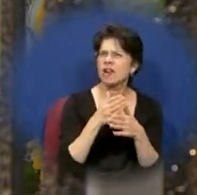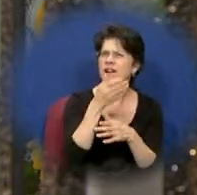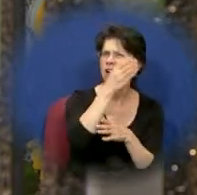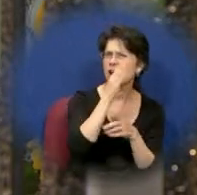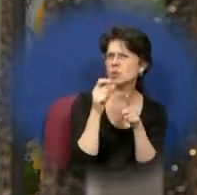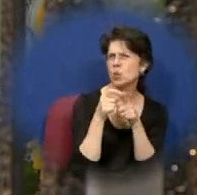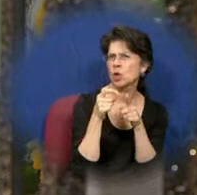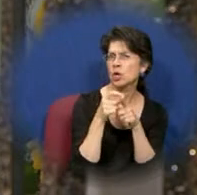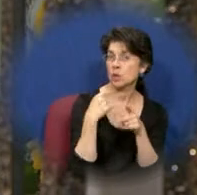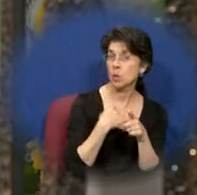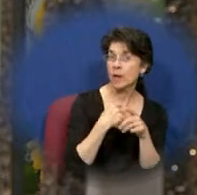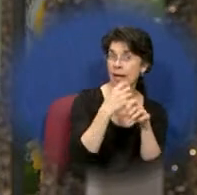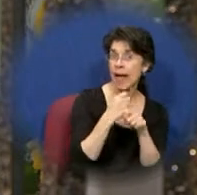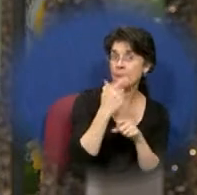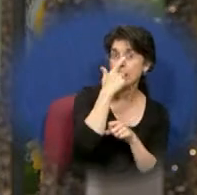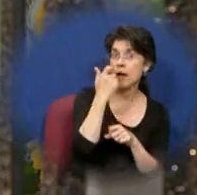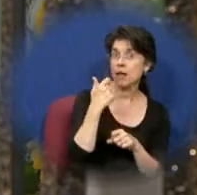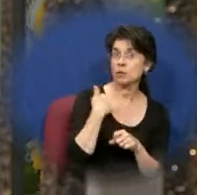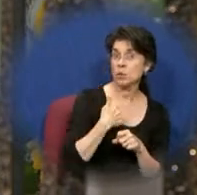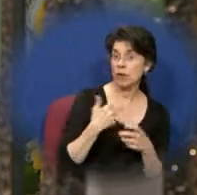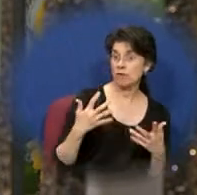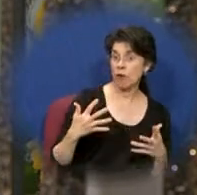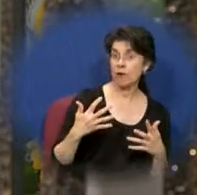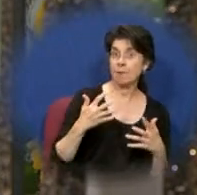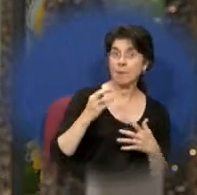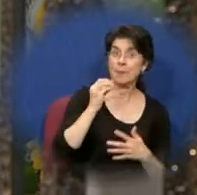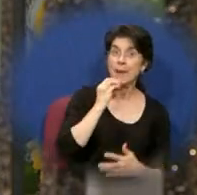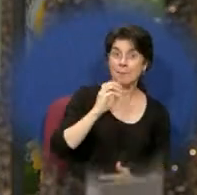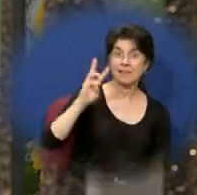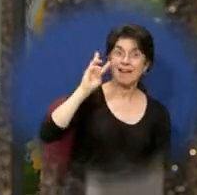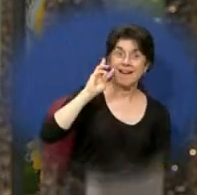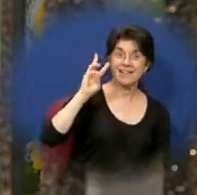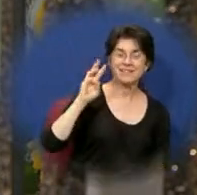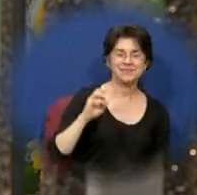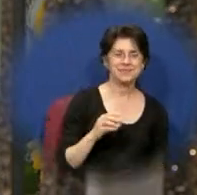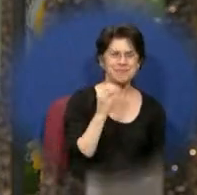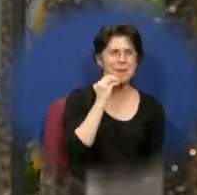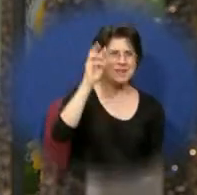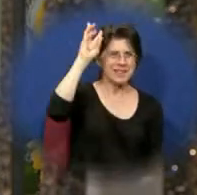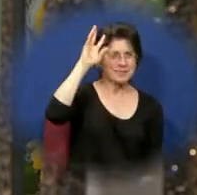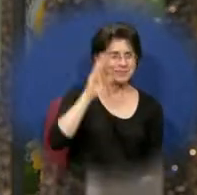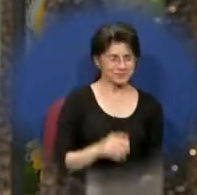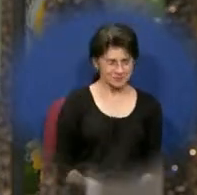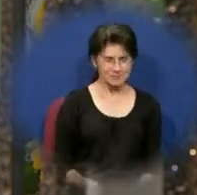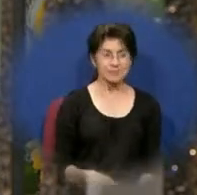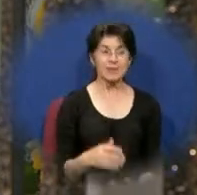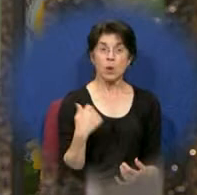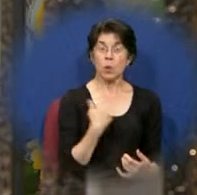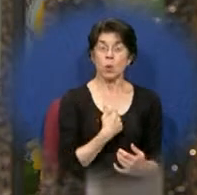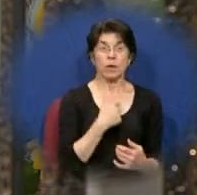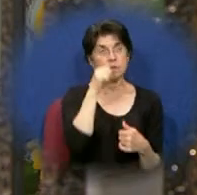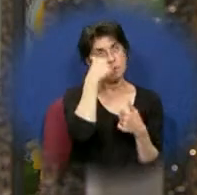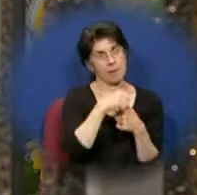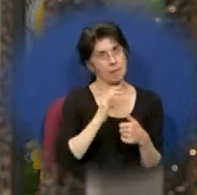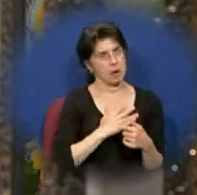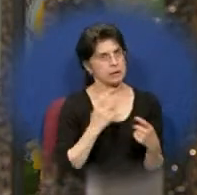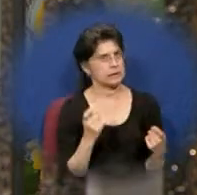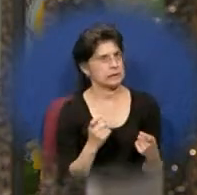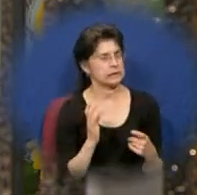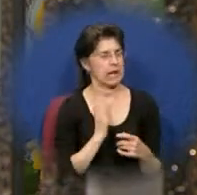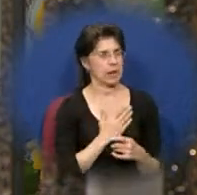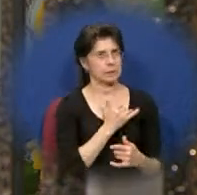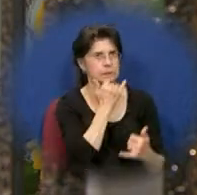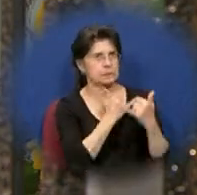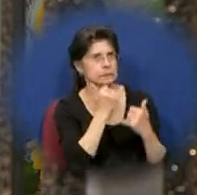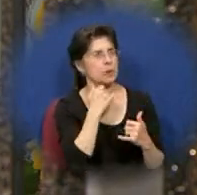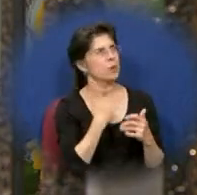baptism. So let us prepare to celebrate the sacred liturgy as we call to mind our sins and our failings. Let us ask for God's mercy that